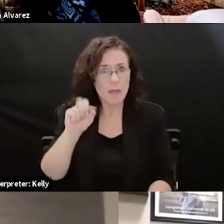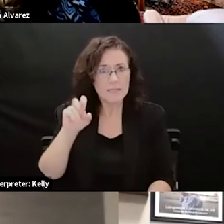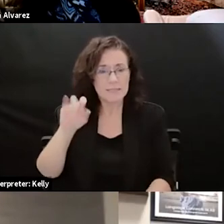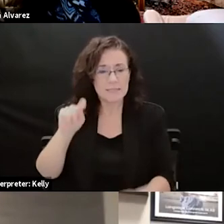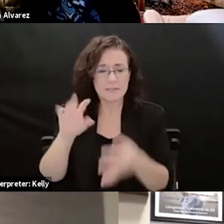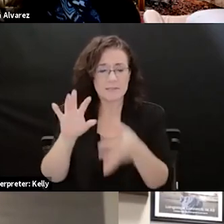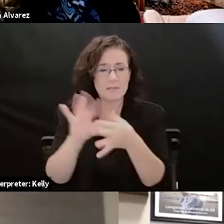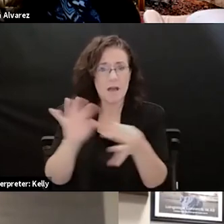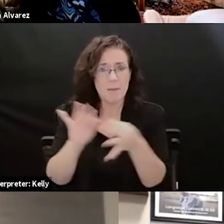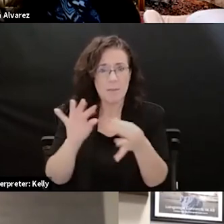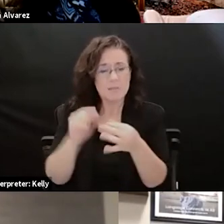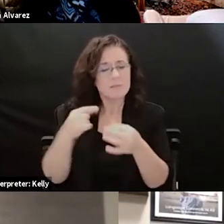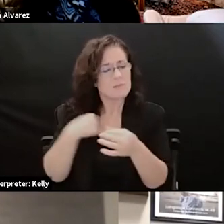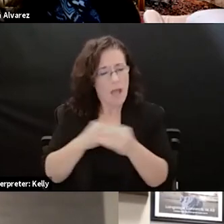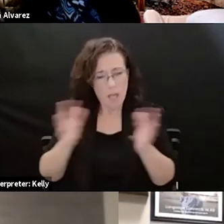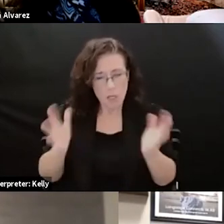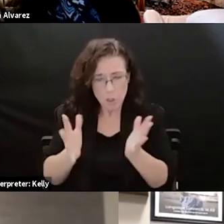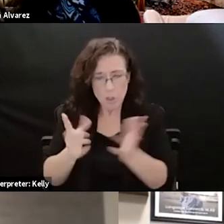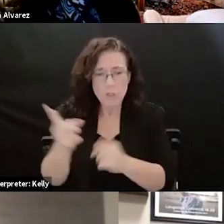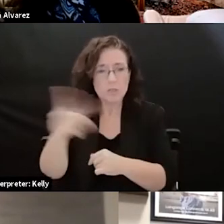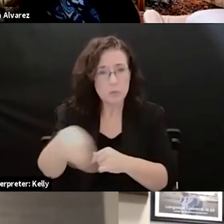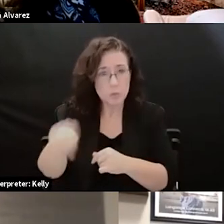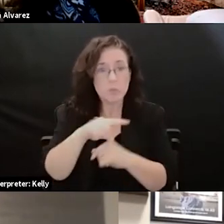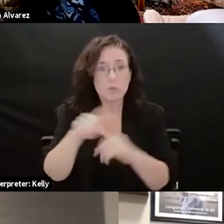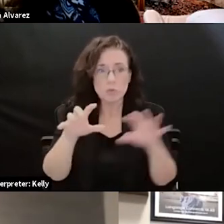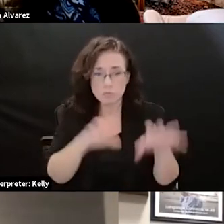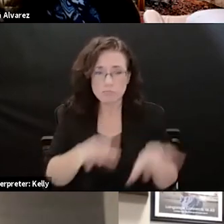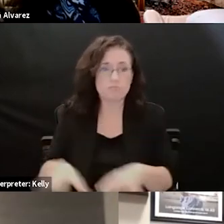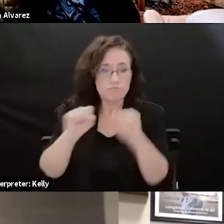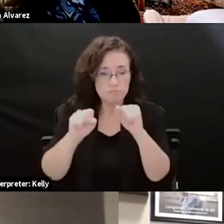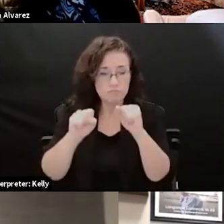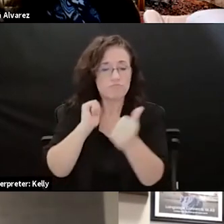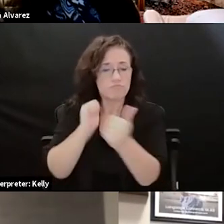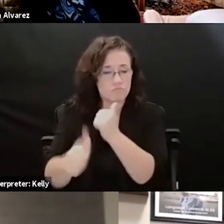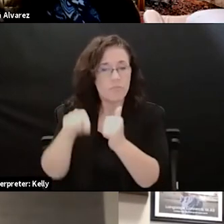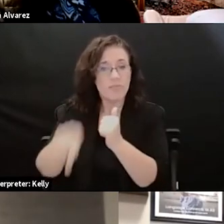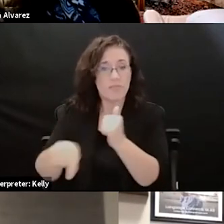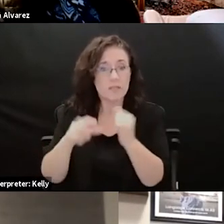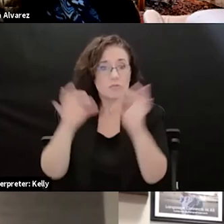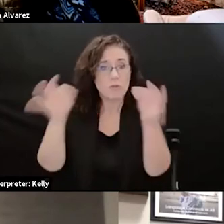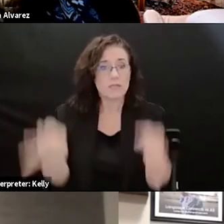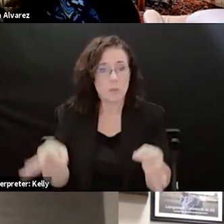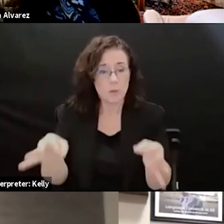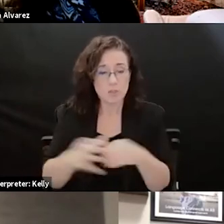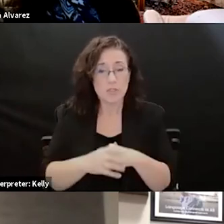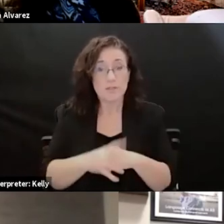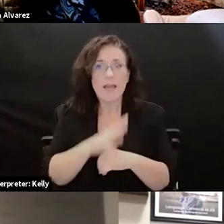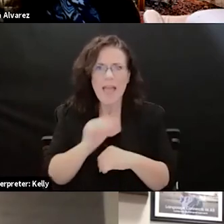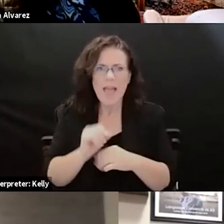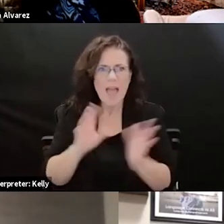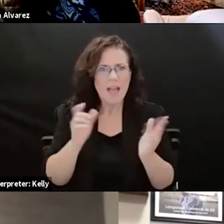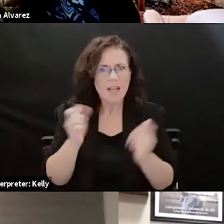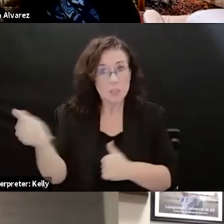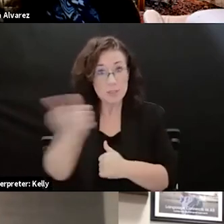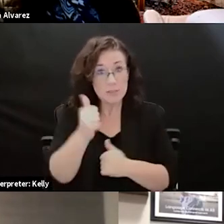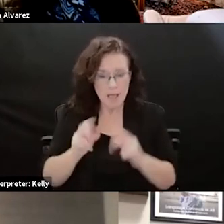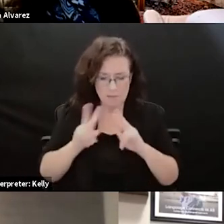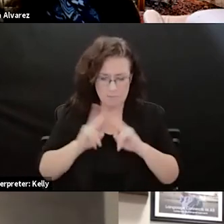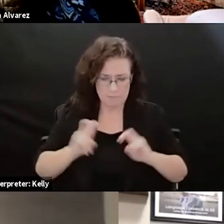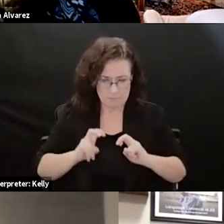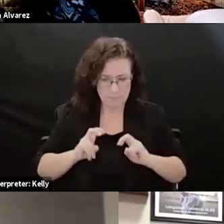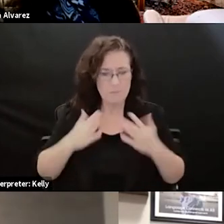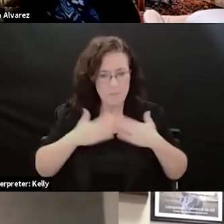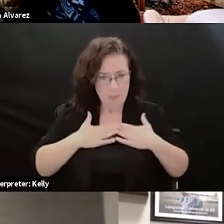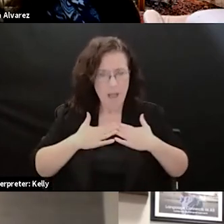everyone at sb unified to fully embrace this resolution and more importantly hold yourselves accountable to just inequitable